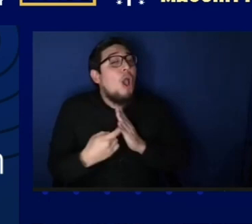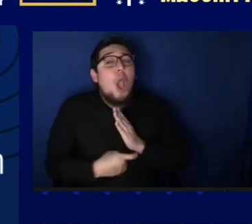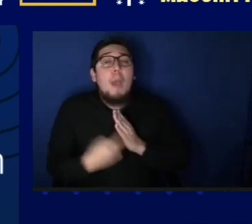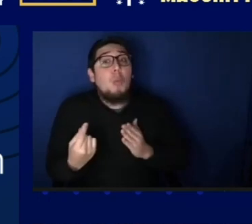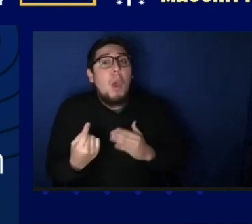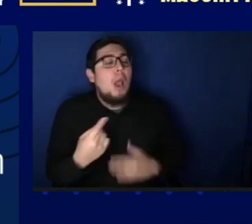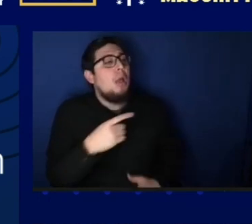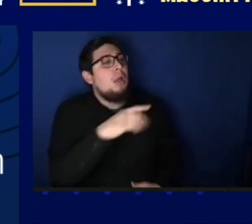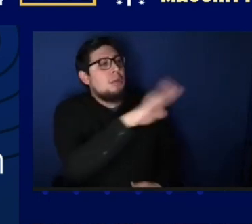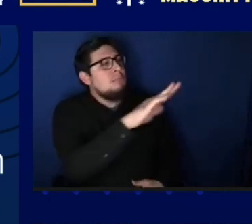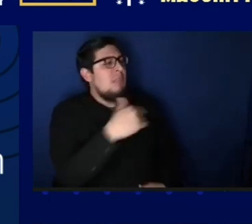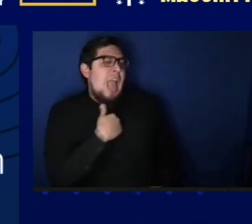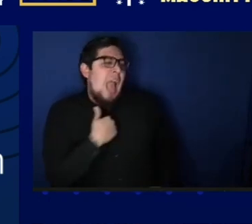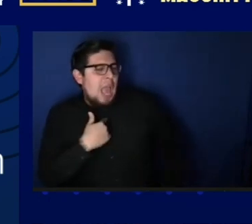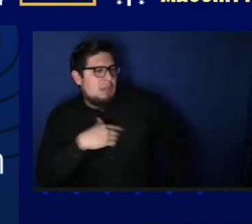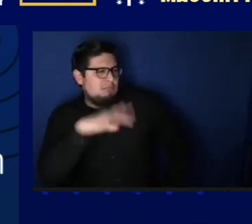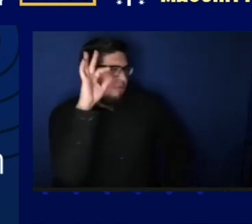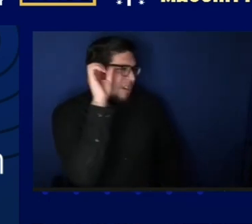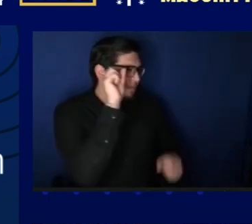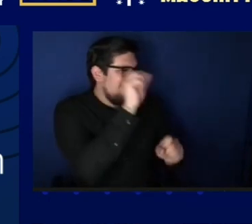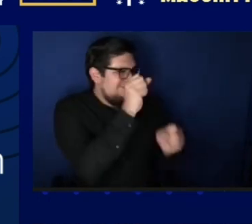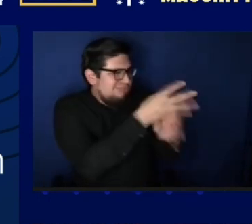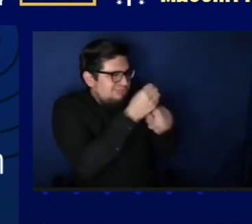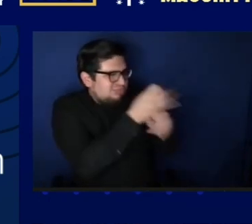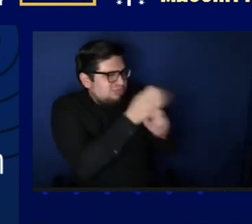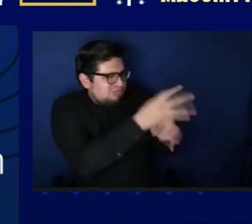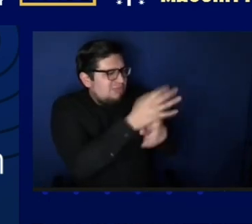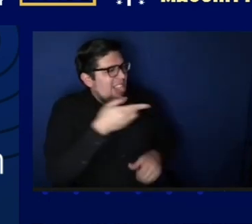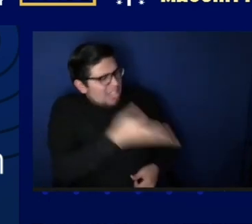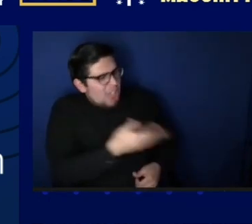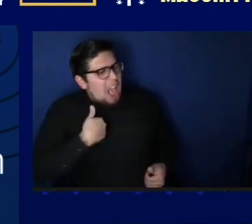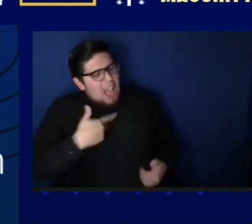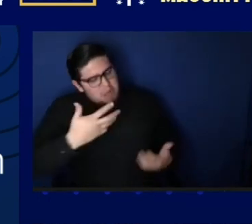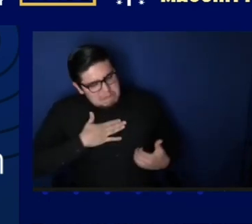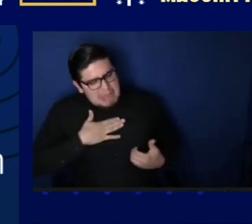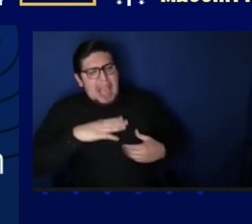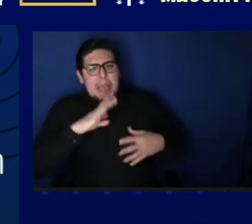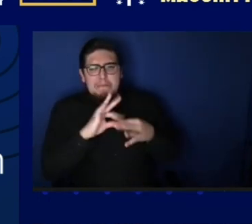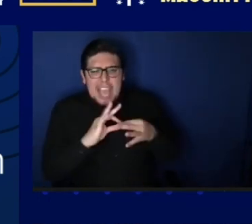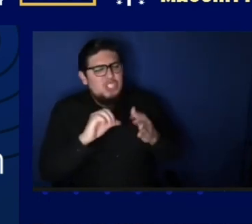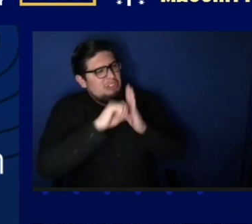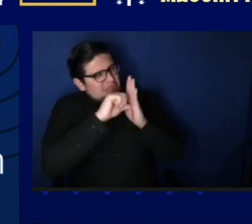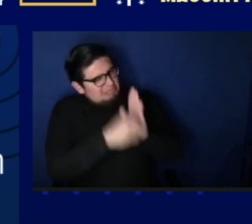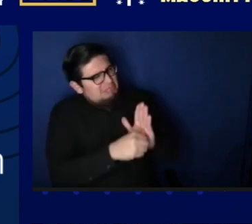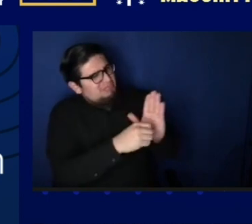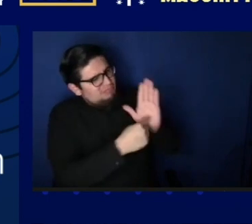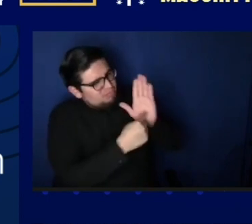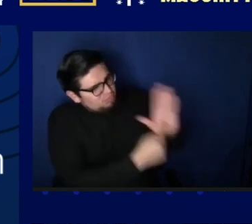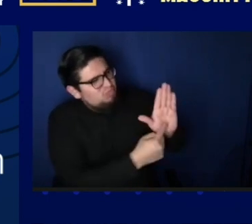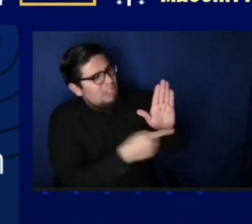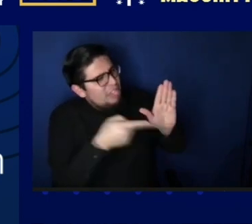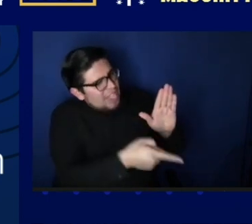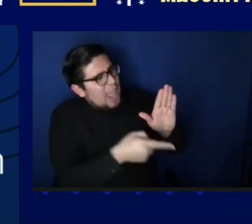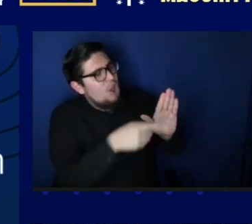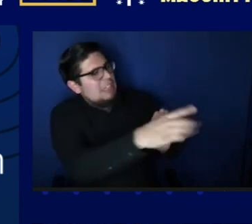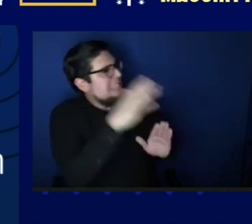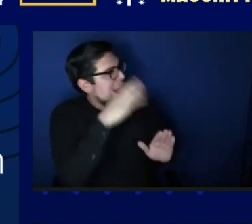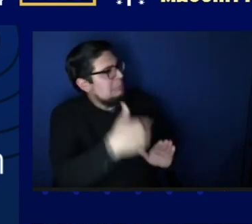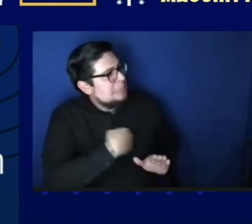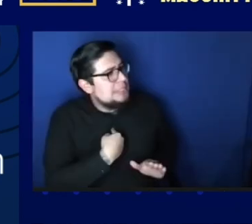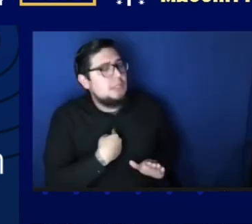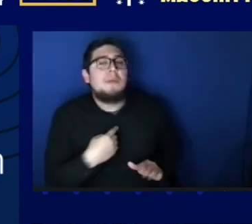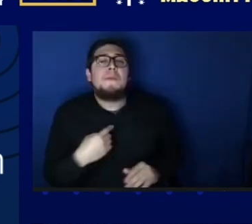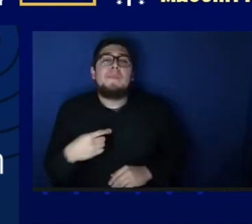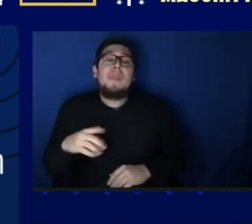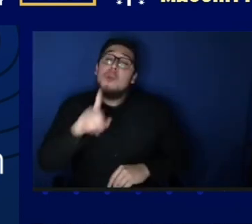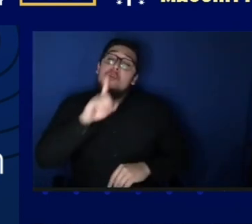them. I'm just there to get my message across, and it's a one way, I'm there to talk to them. But a really key thing